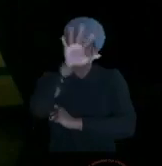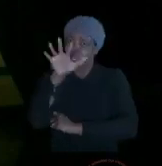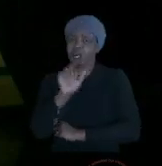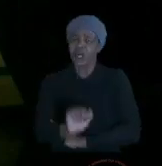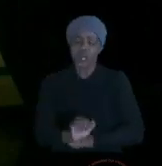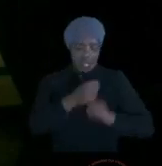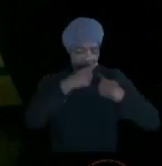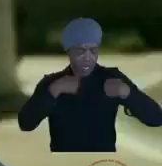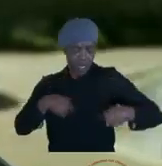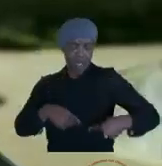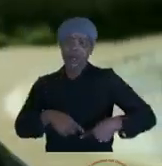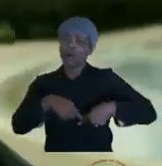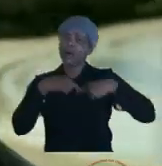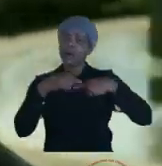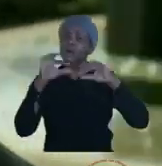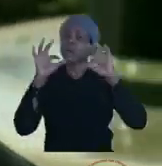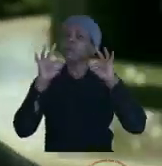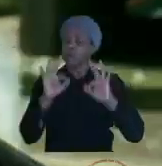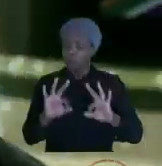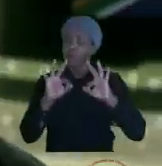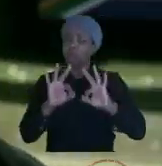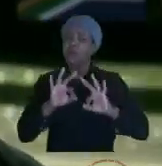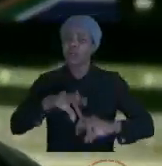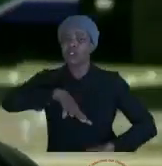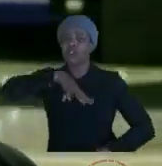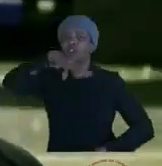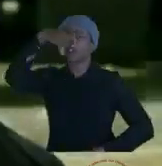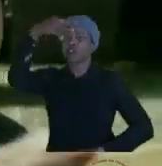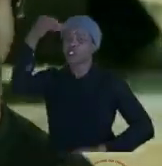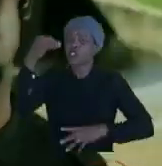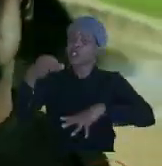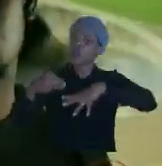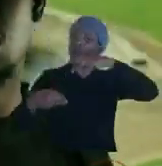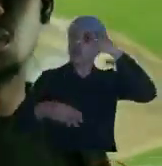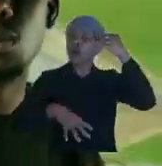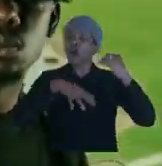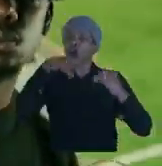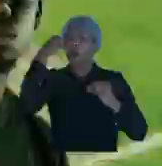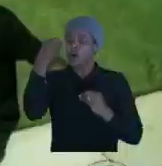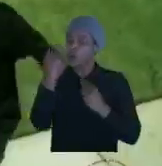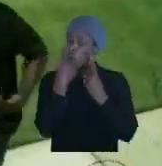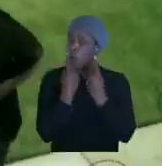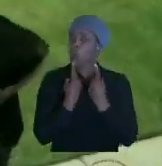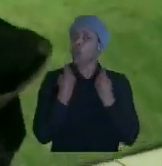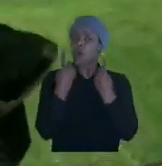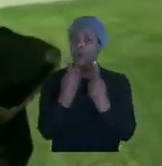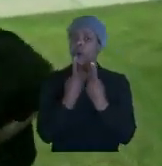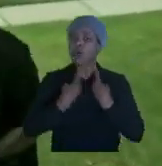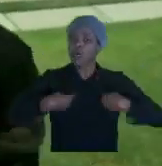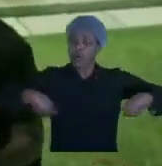One heart, one soul. One heart, one soul.